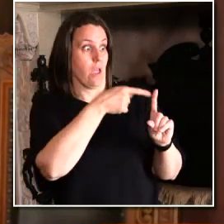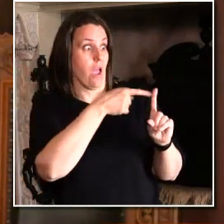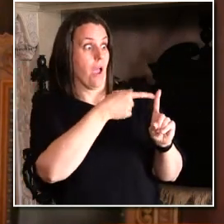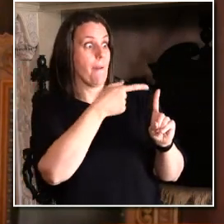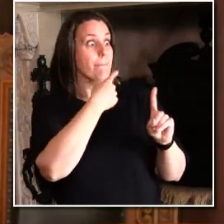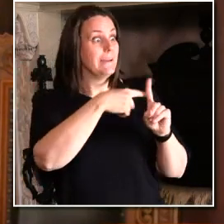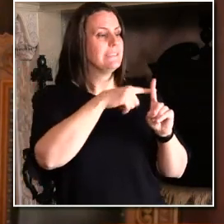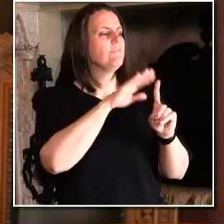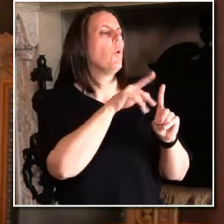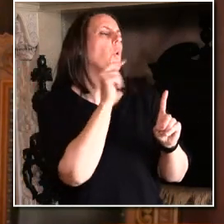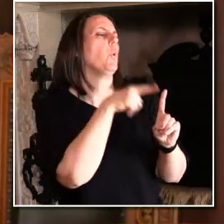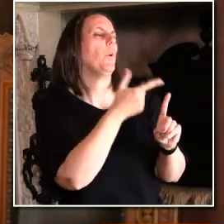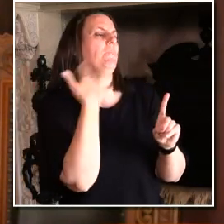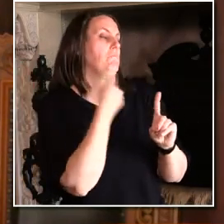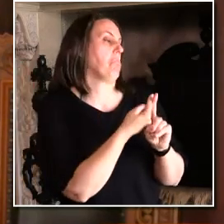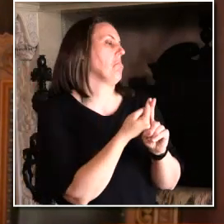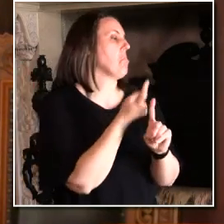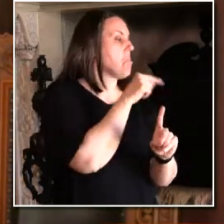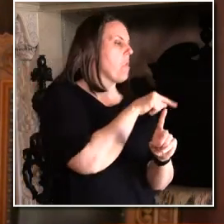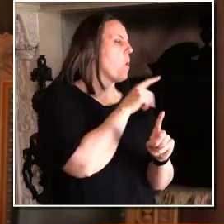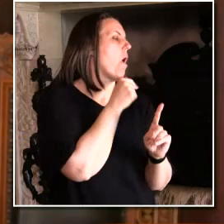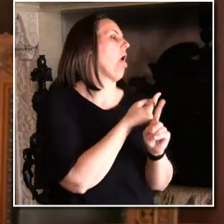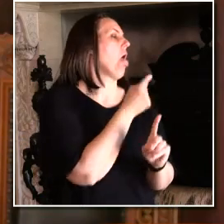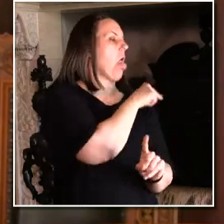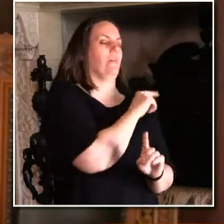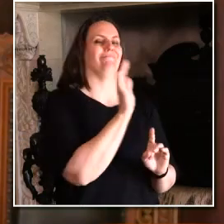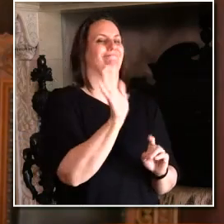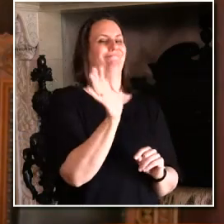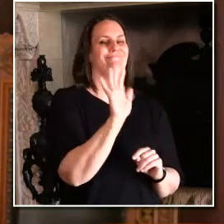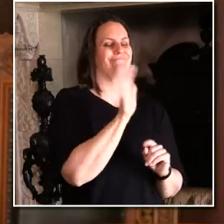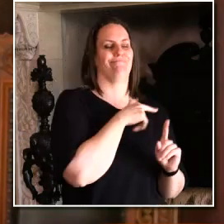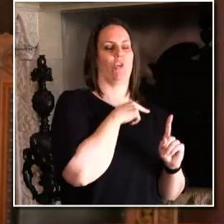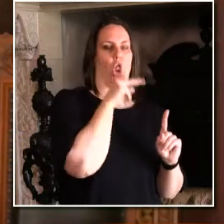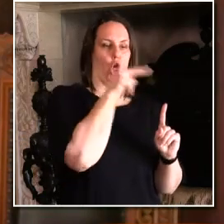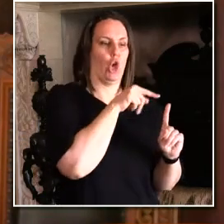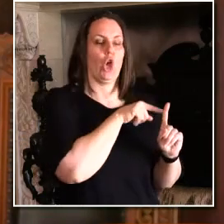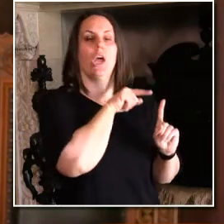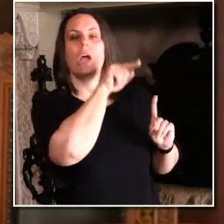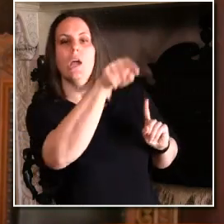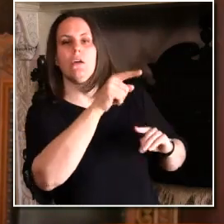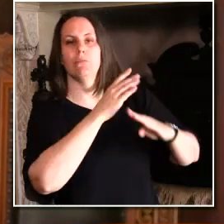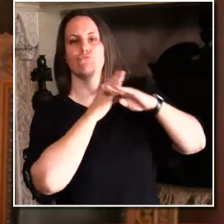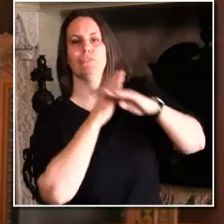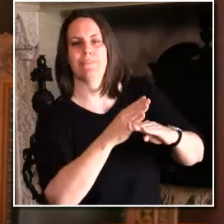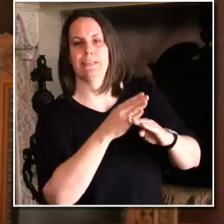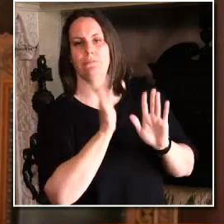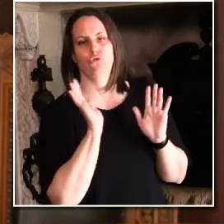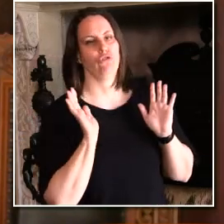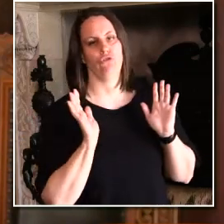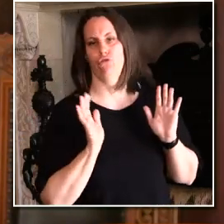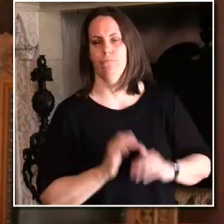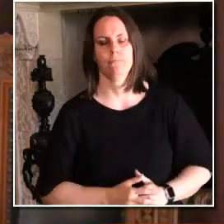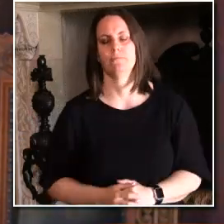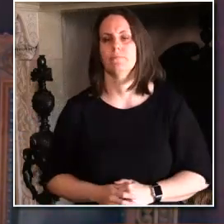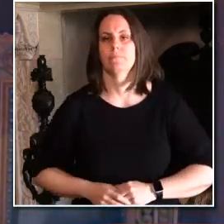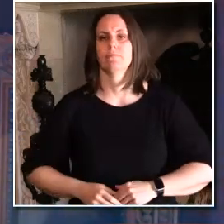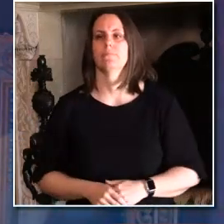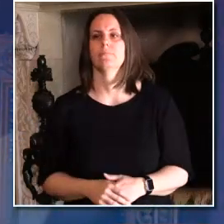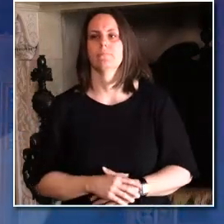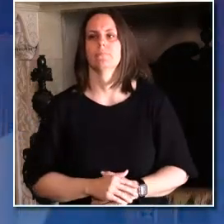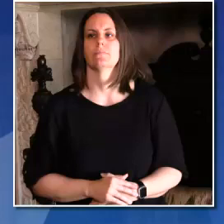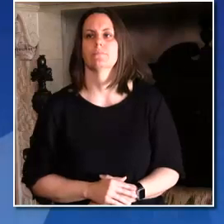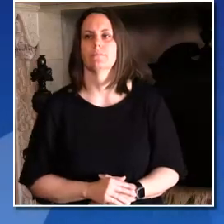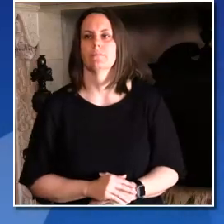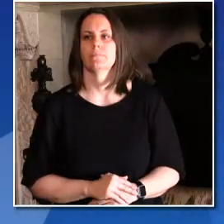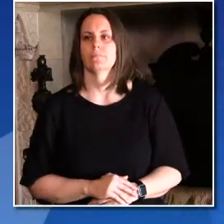potentially been exposed and reduce their exposure to others going forward so we can stop the spread of the illness. And when it comes to contact